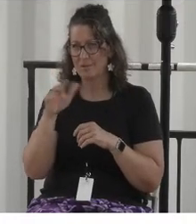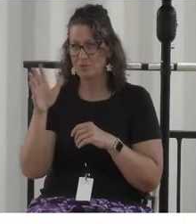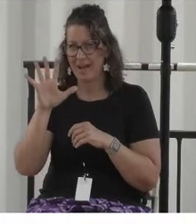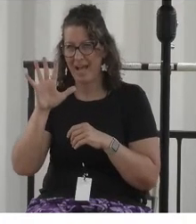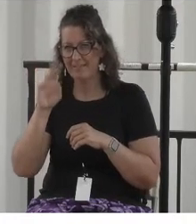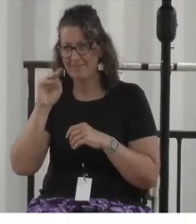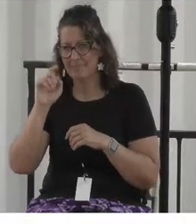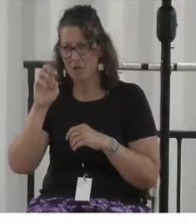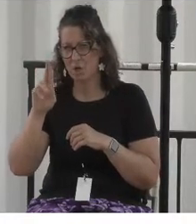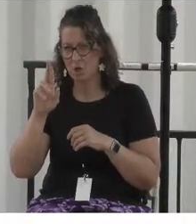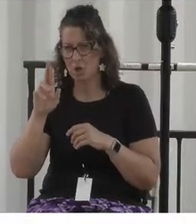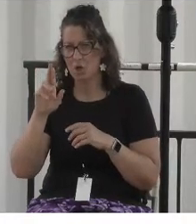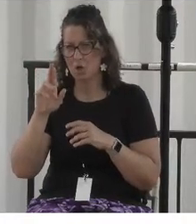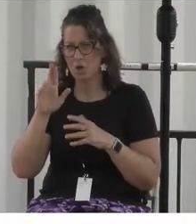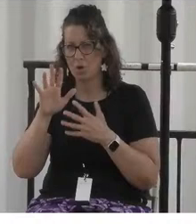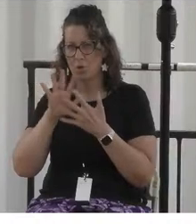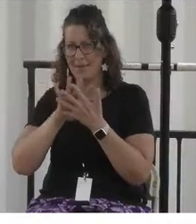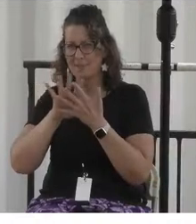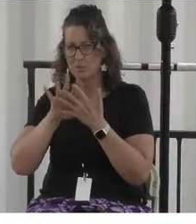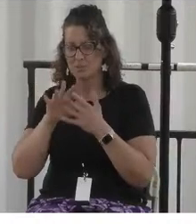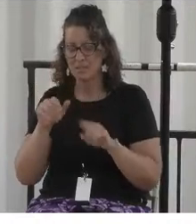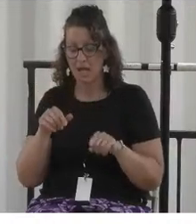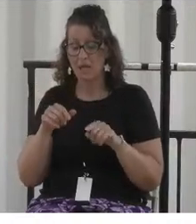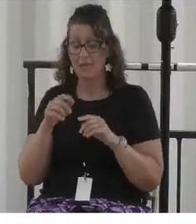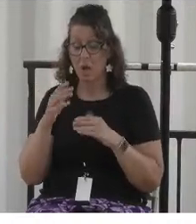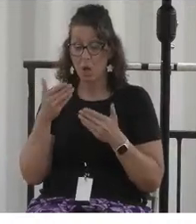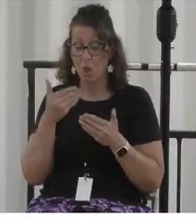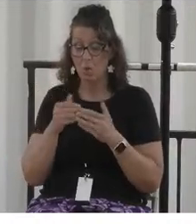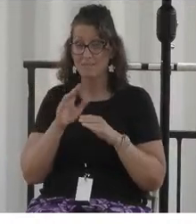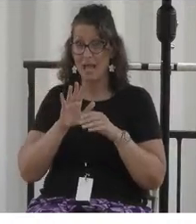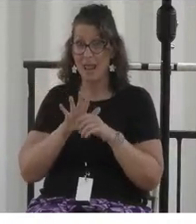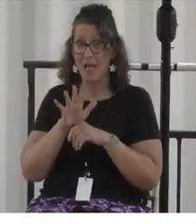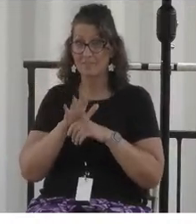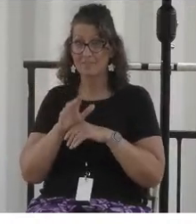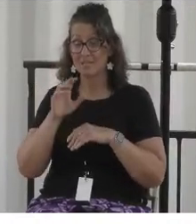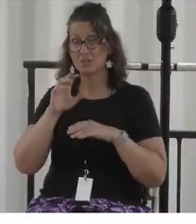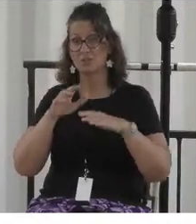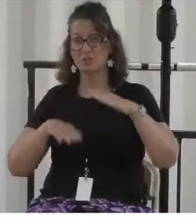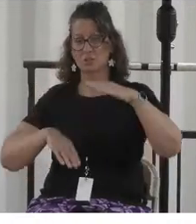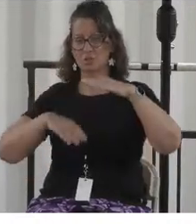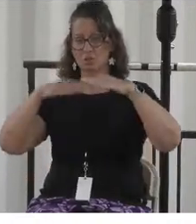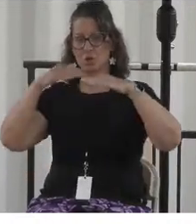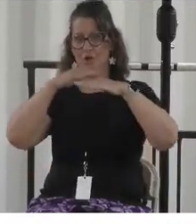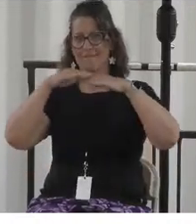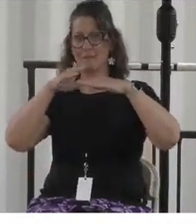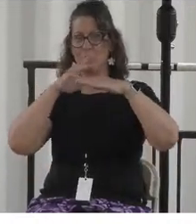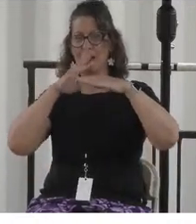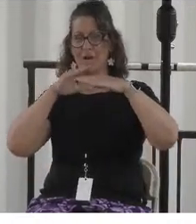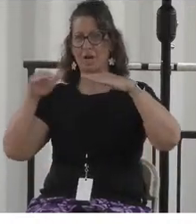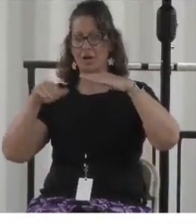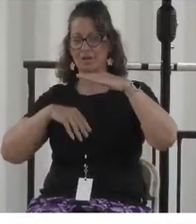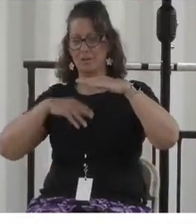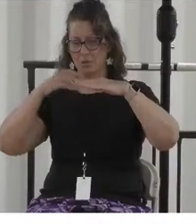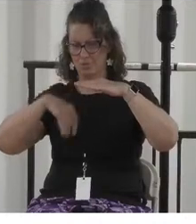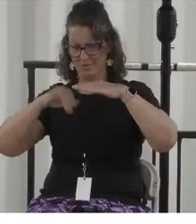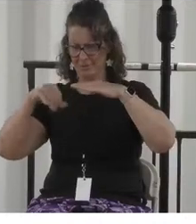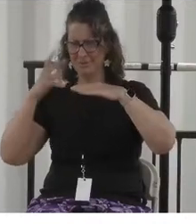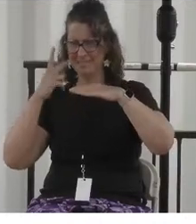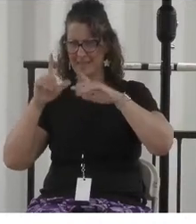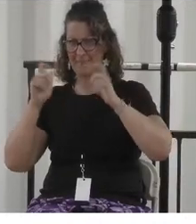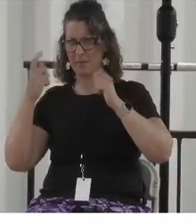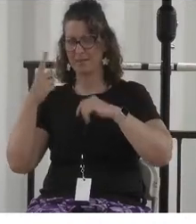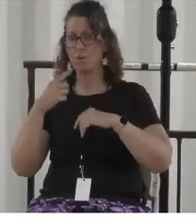bigger ones. But my favorite story is from someone that we call the walrus guy, who is a researcher at the